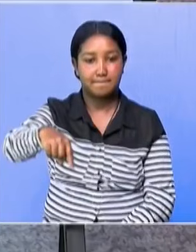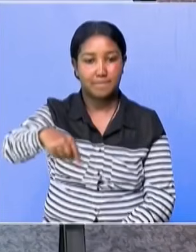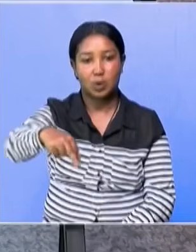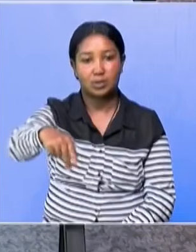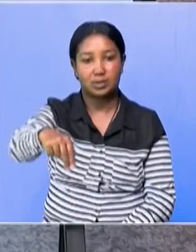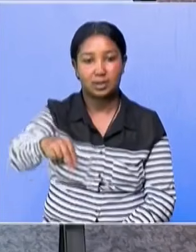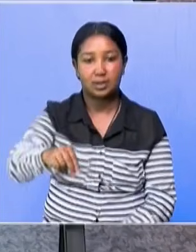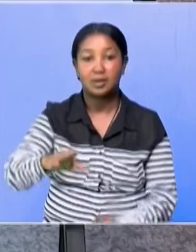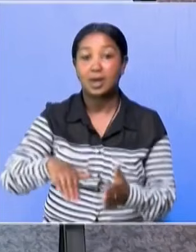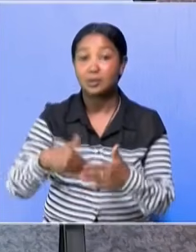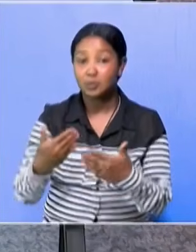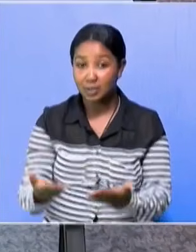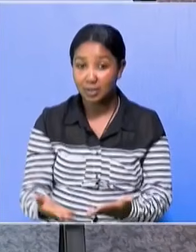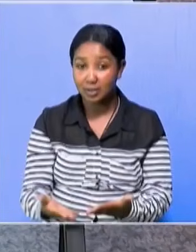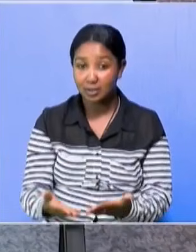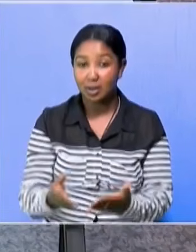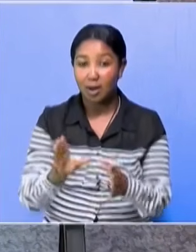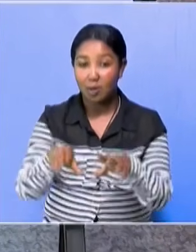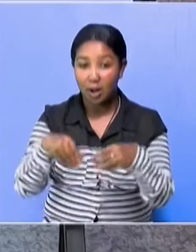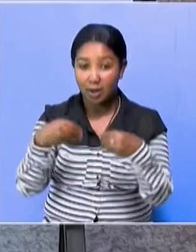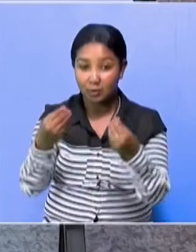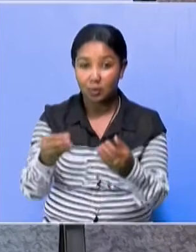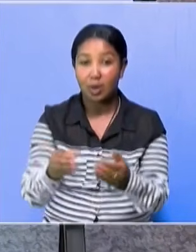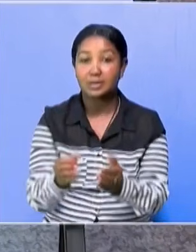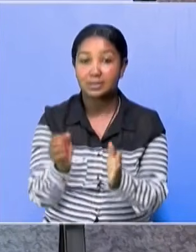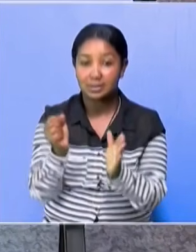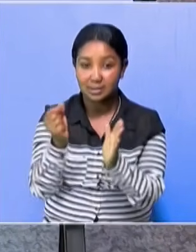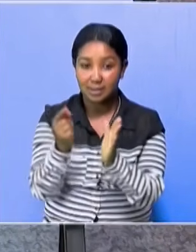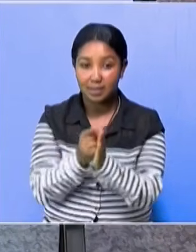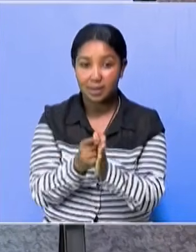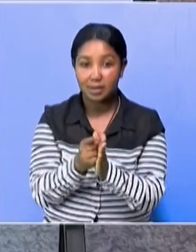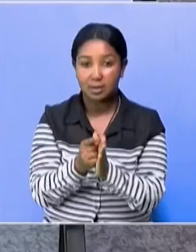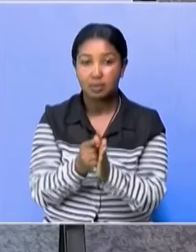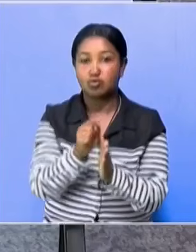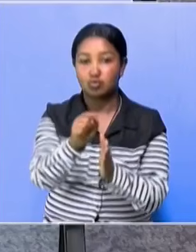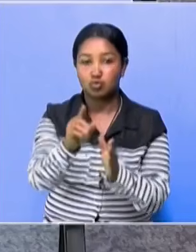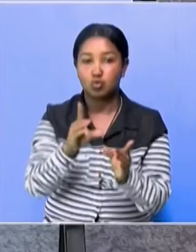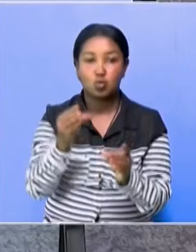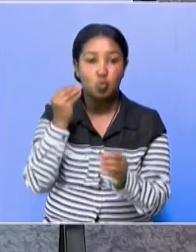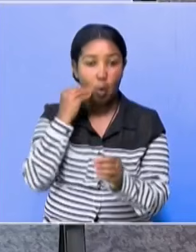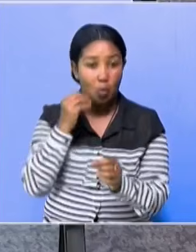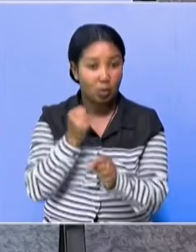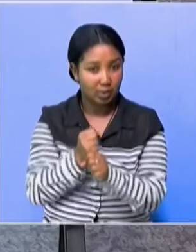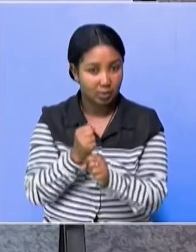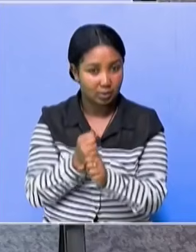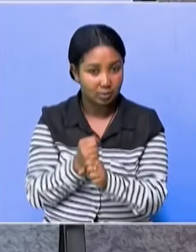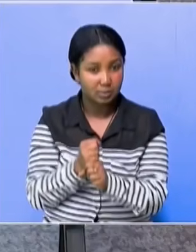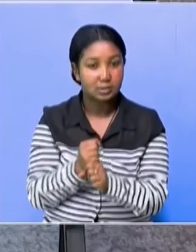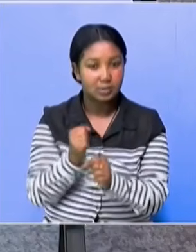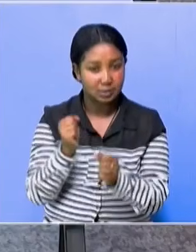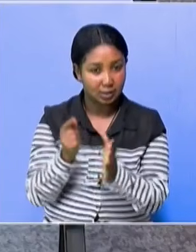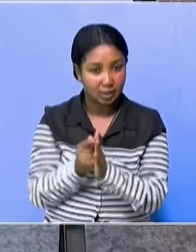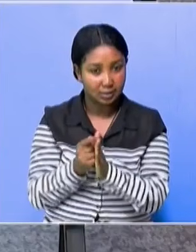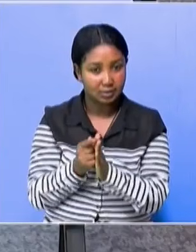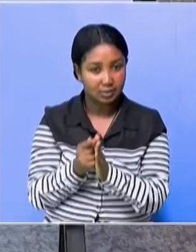So next to this, I would like to give you as a sample examples that you do at home, such